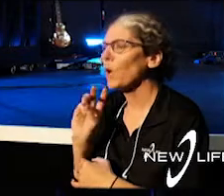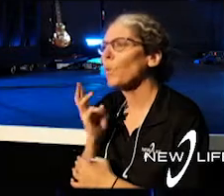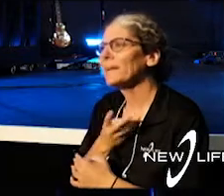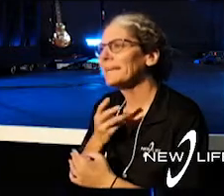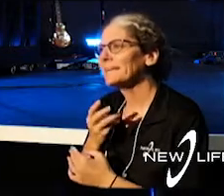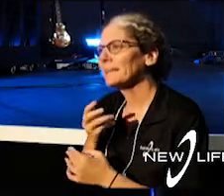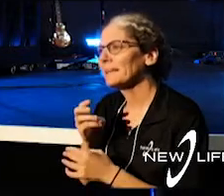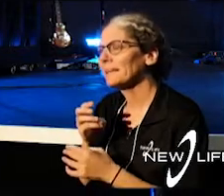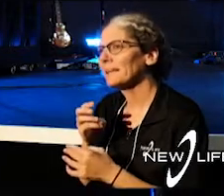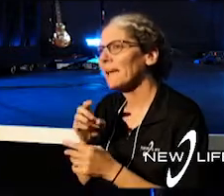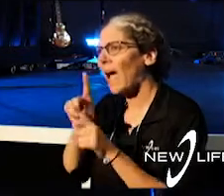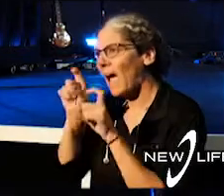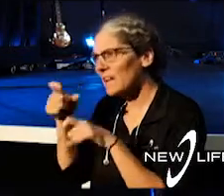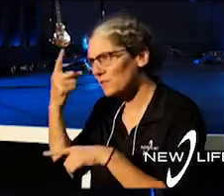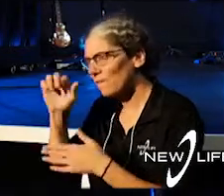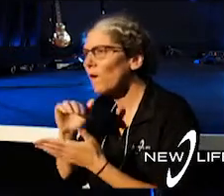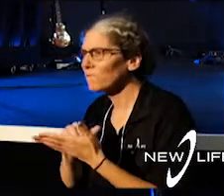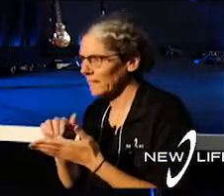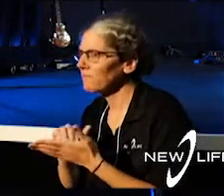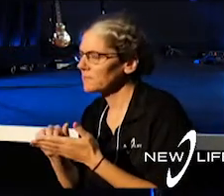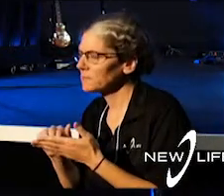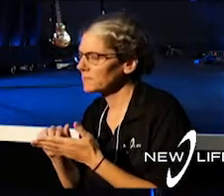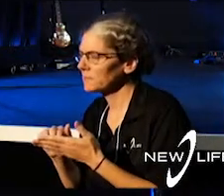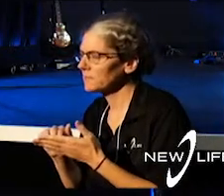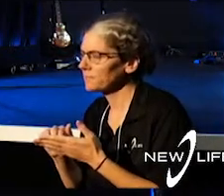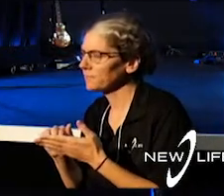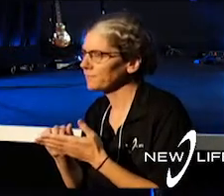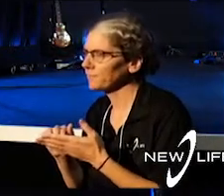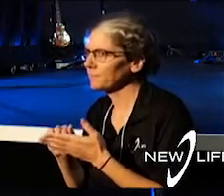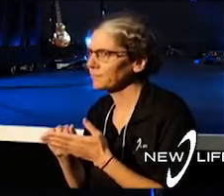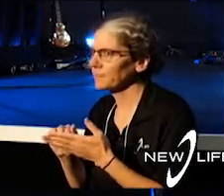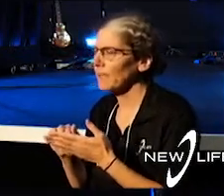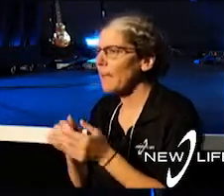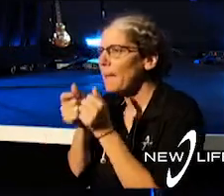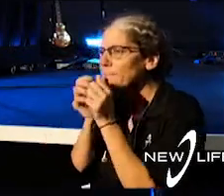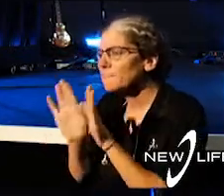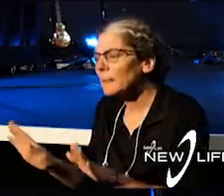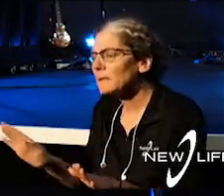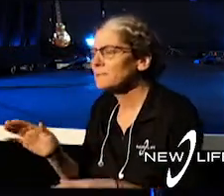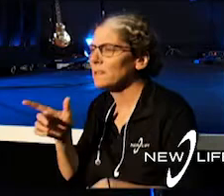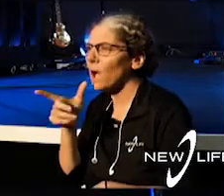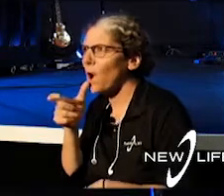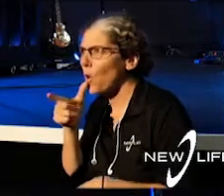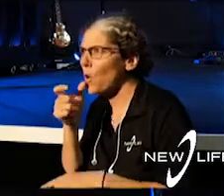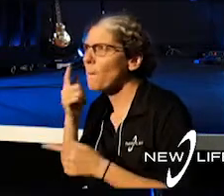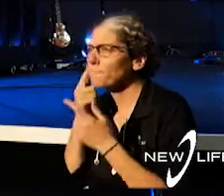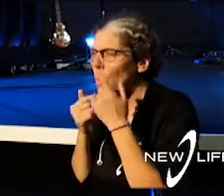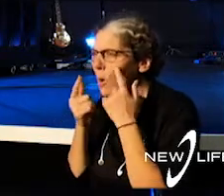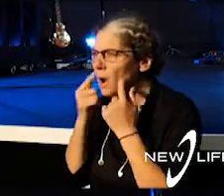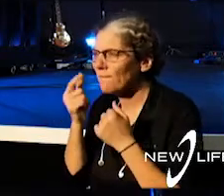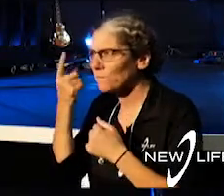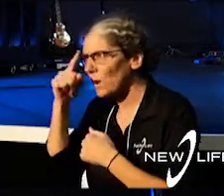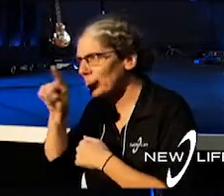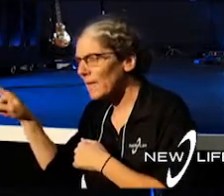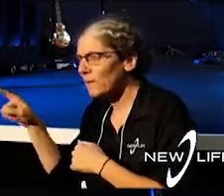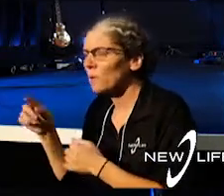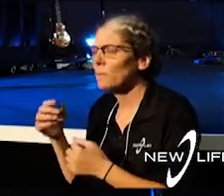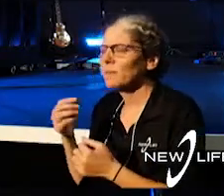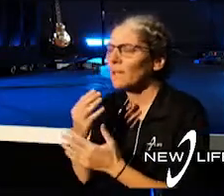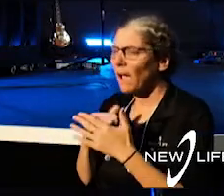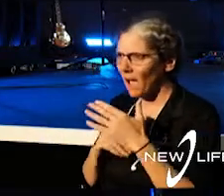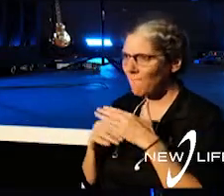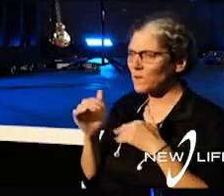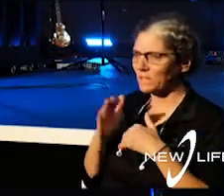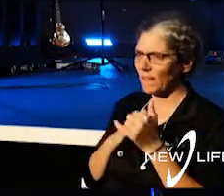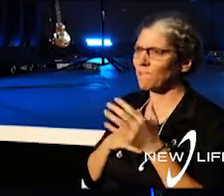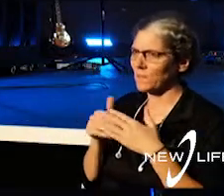again, the Sermon on the Mount, blessed are those who mourn, for they will be comforted. God